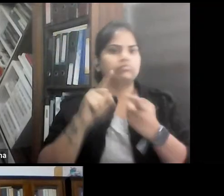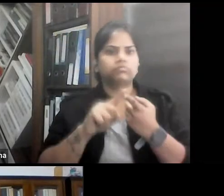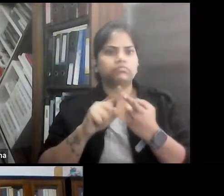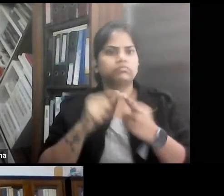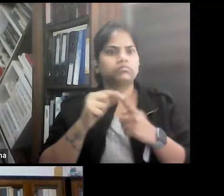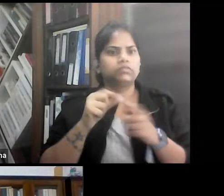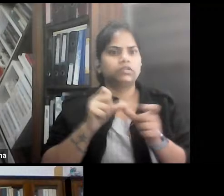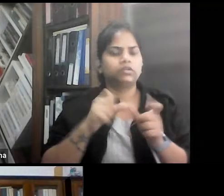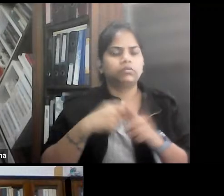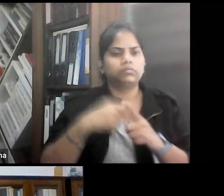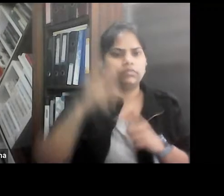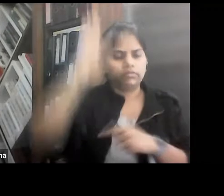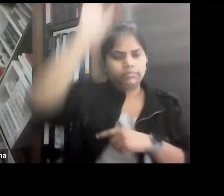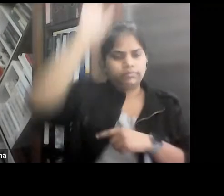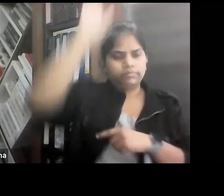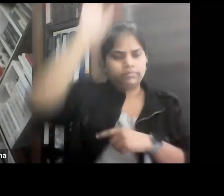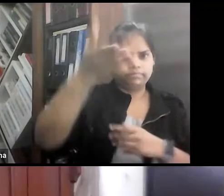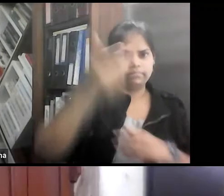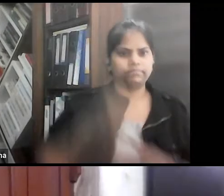Yes.